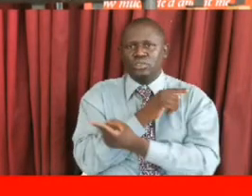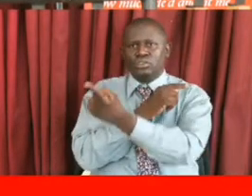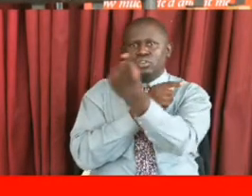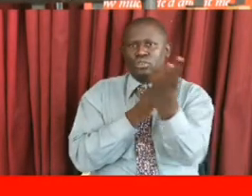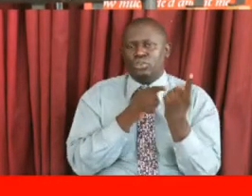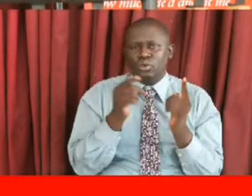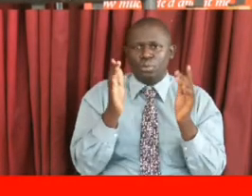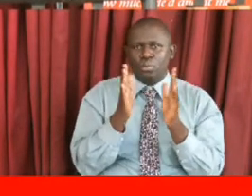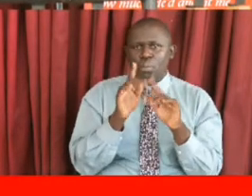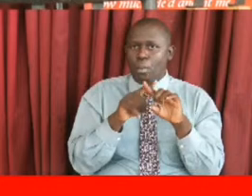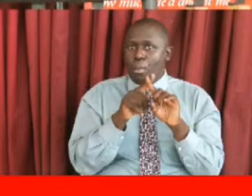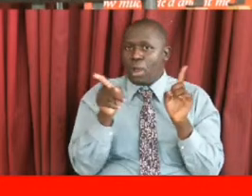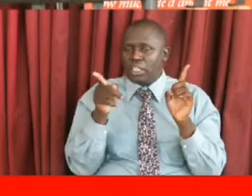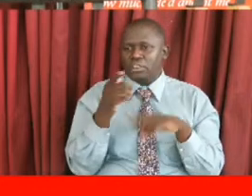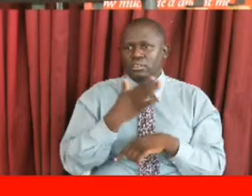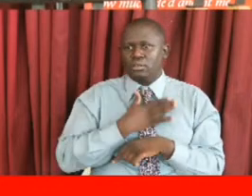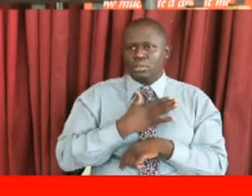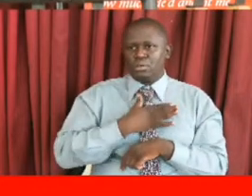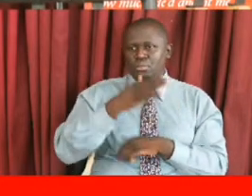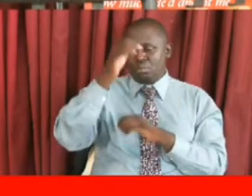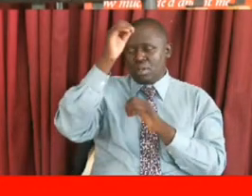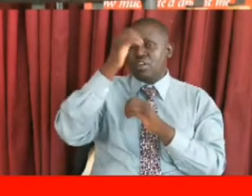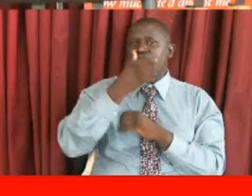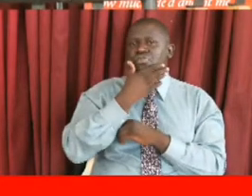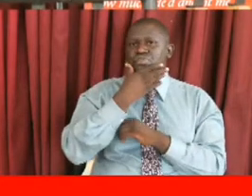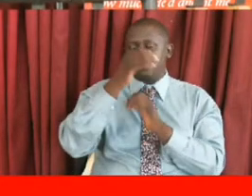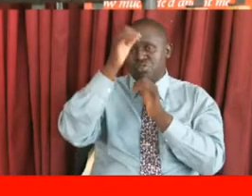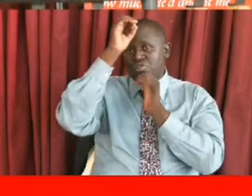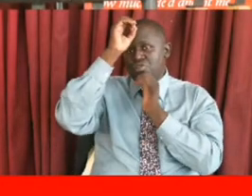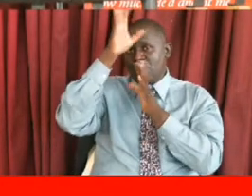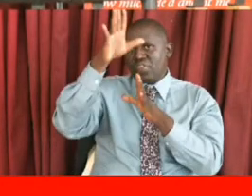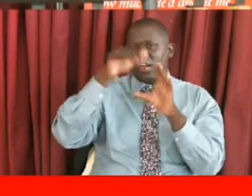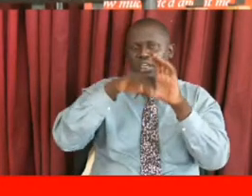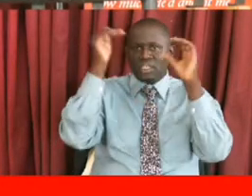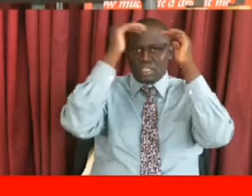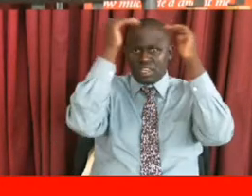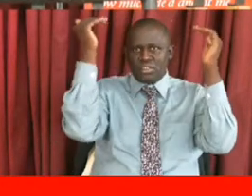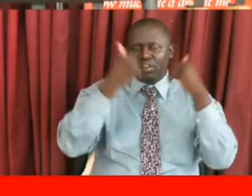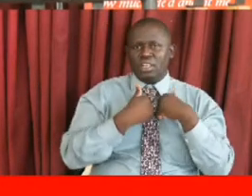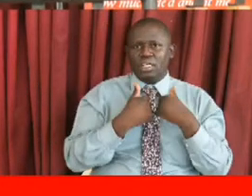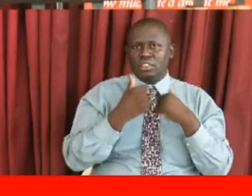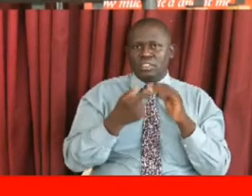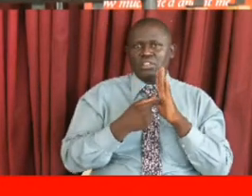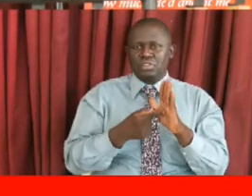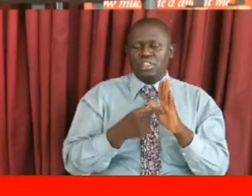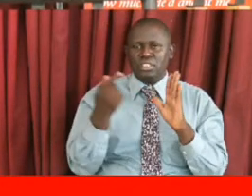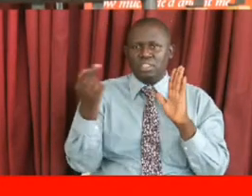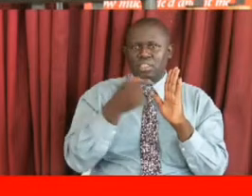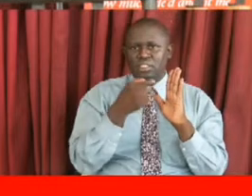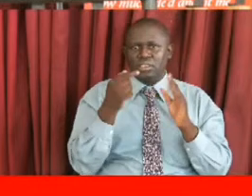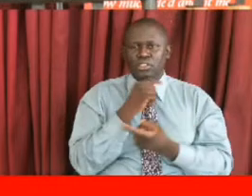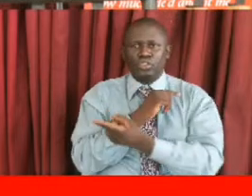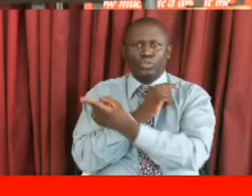but my Father which is in heaven has revealed this to you amen